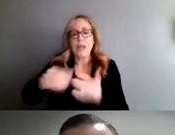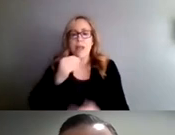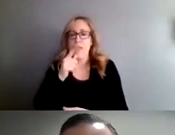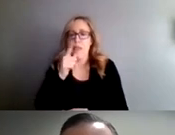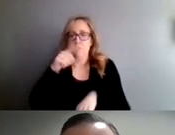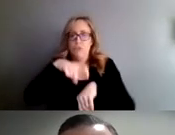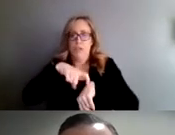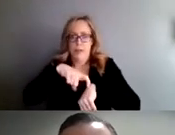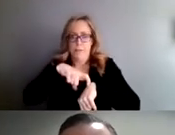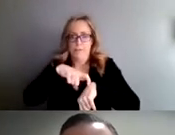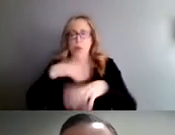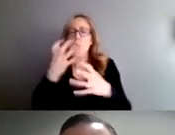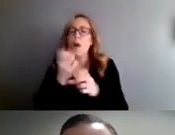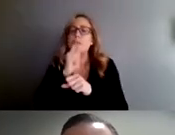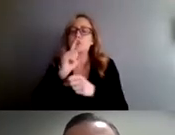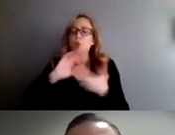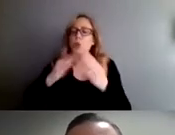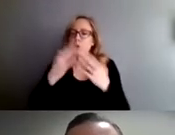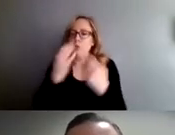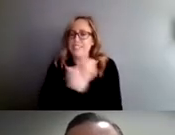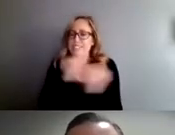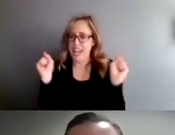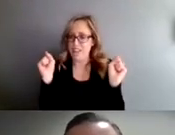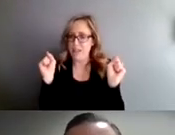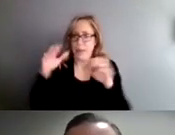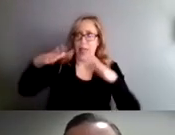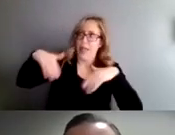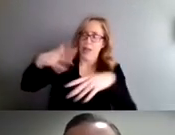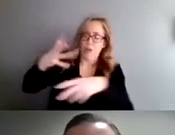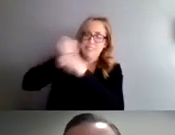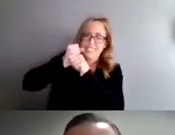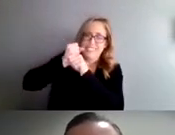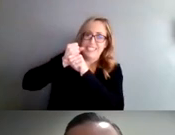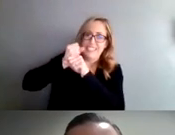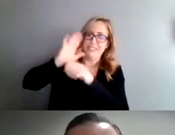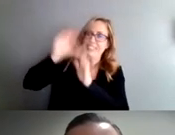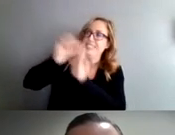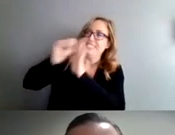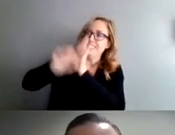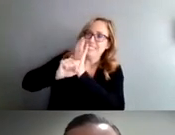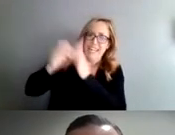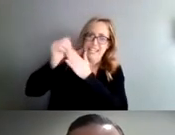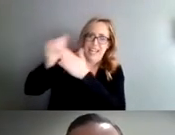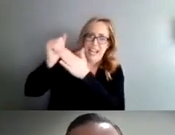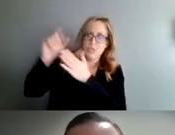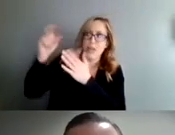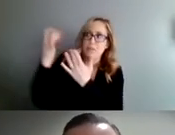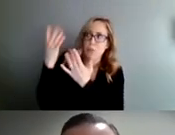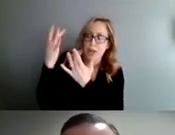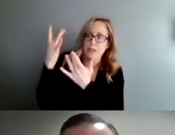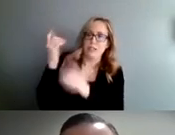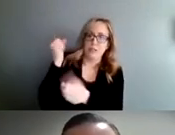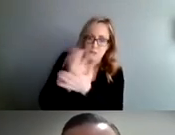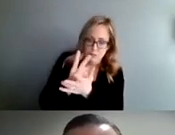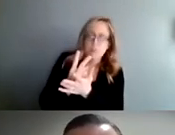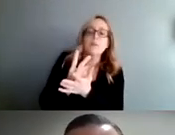safe. But that one that we're planning for, we still haven't received state guidance on, so we are awaiting guidance before we finalize it. But high school students